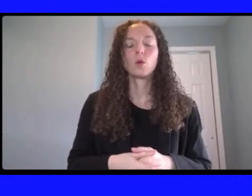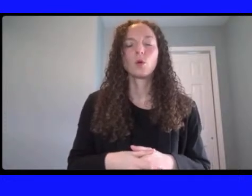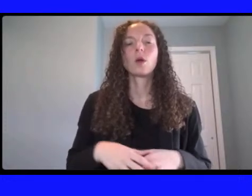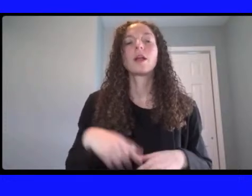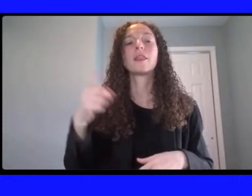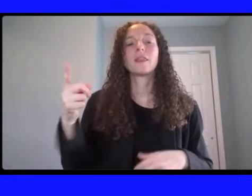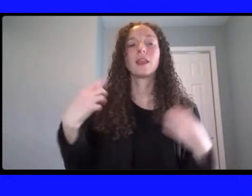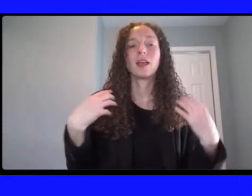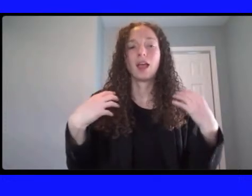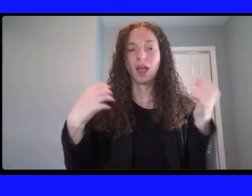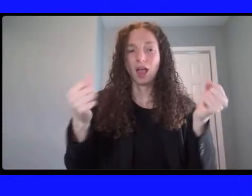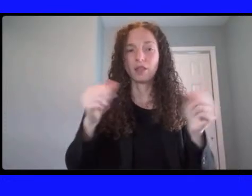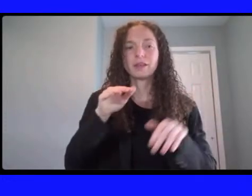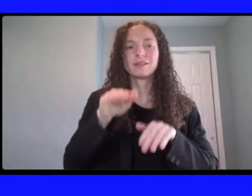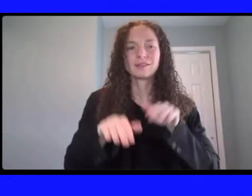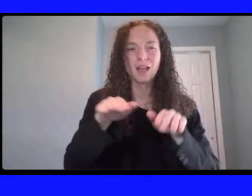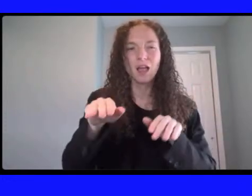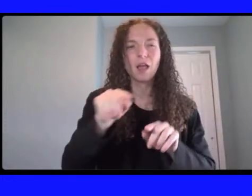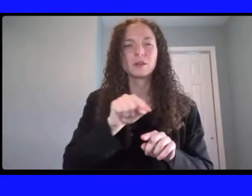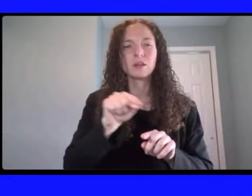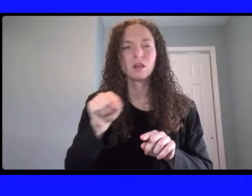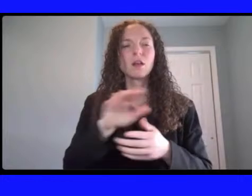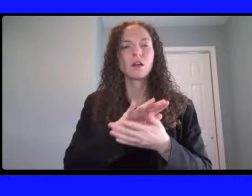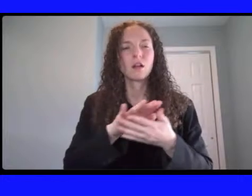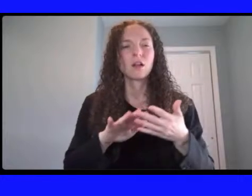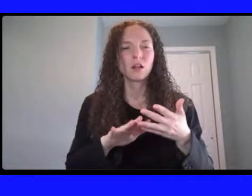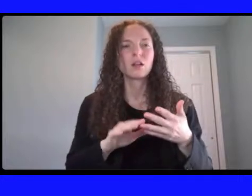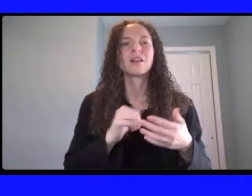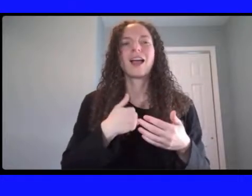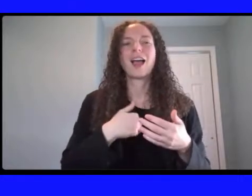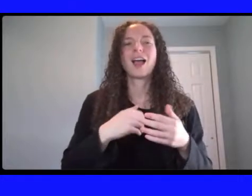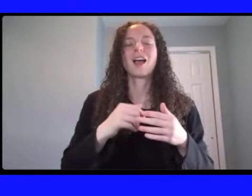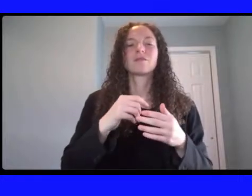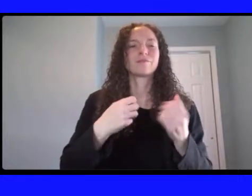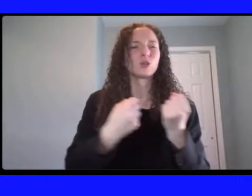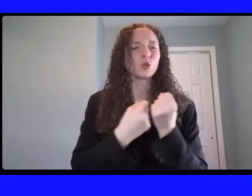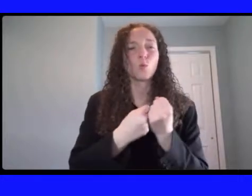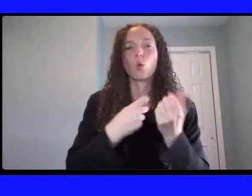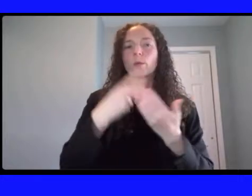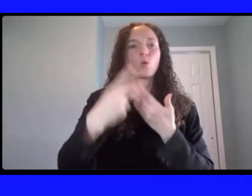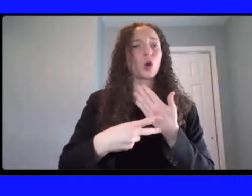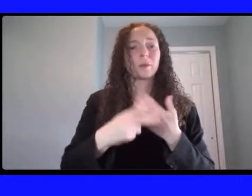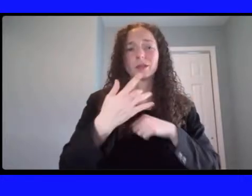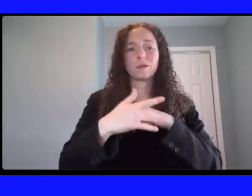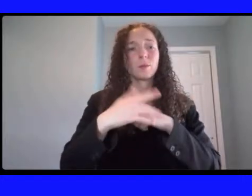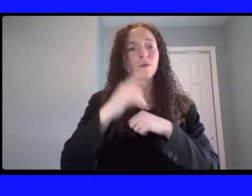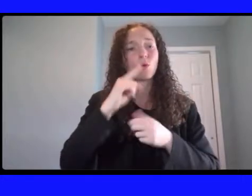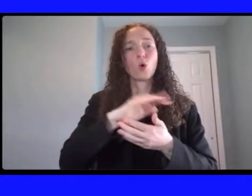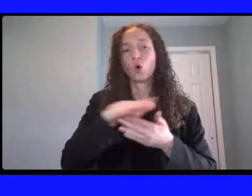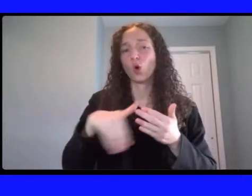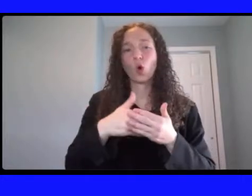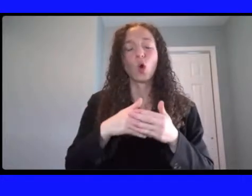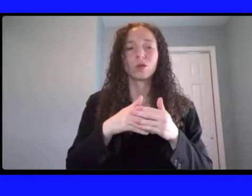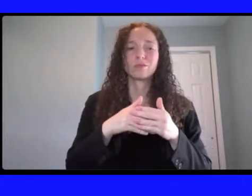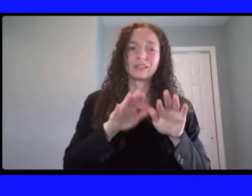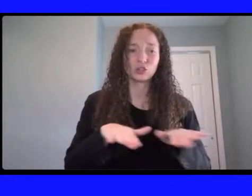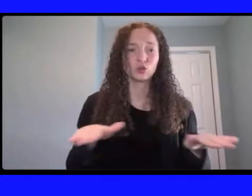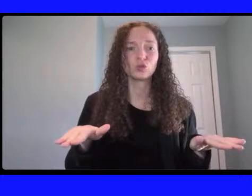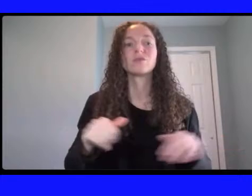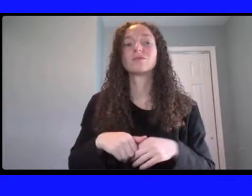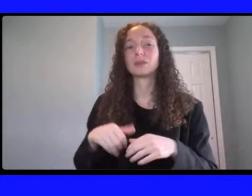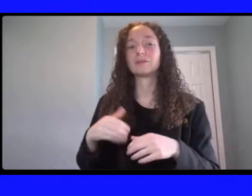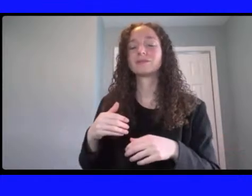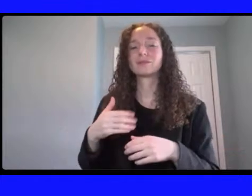see information from the mother's chart that's important to know. The integrated behavioral health services on both sides, screening, and then of course